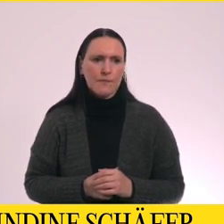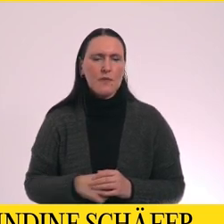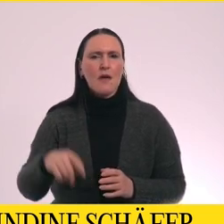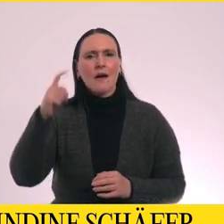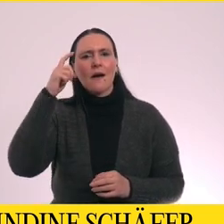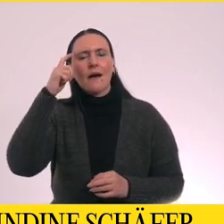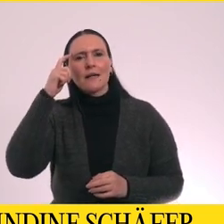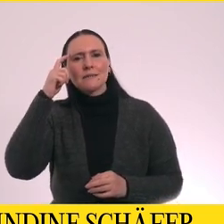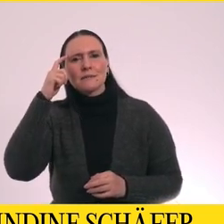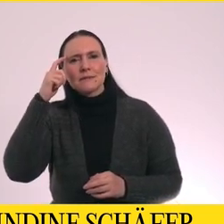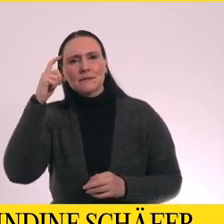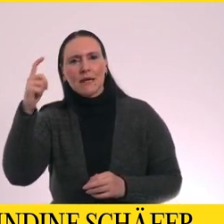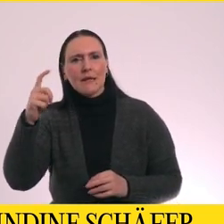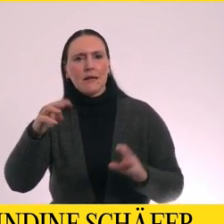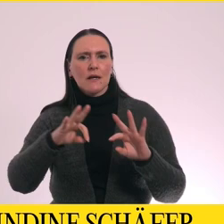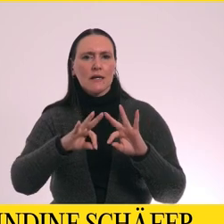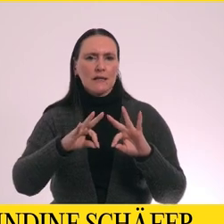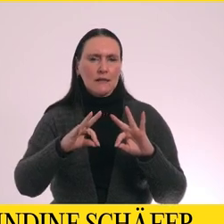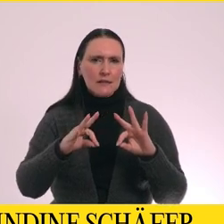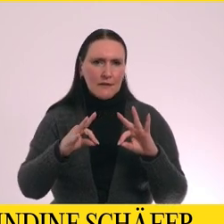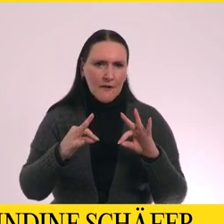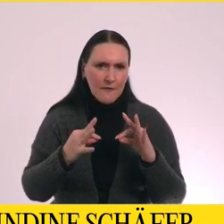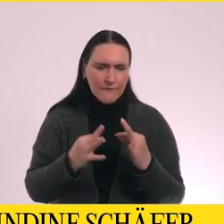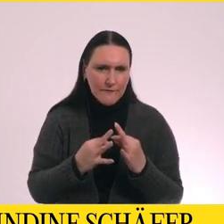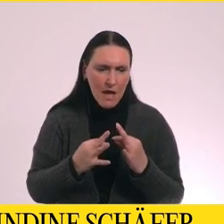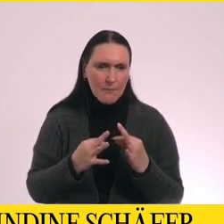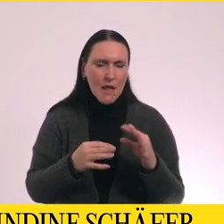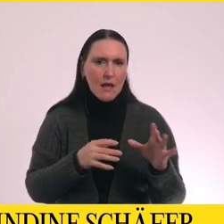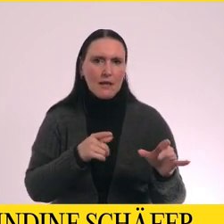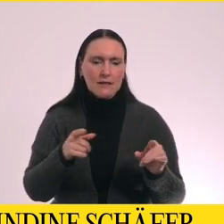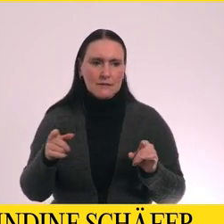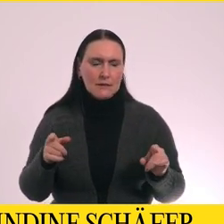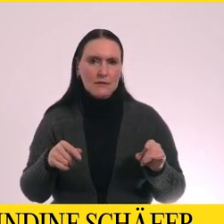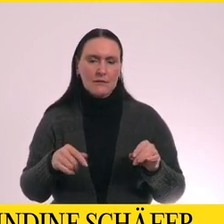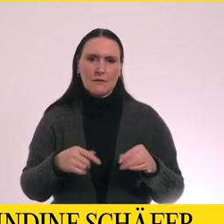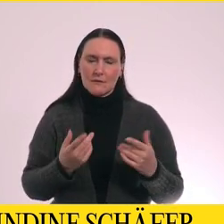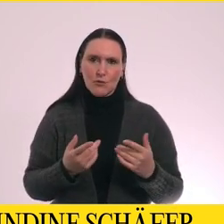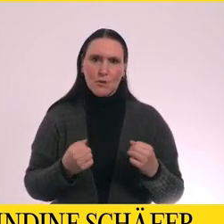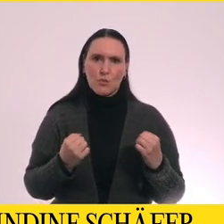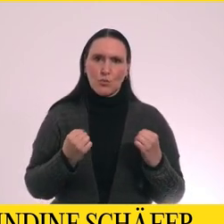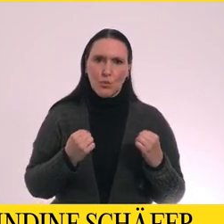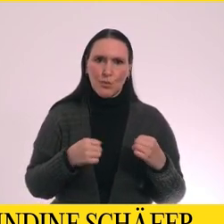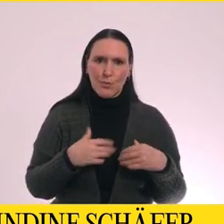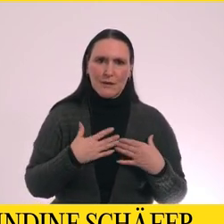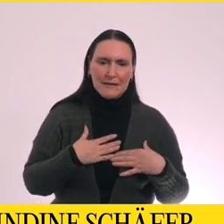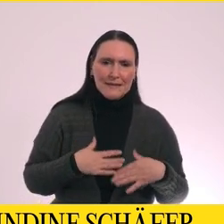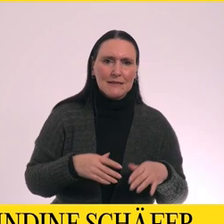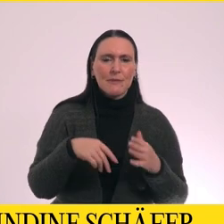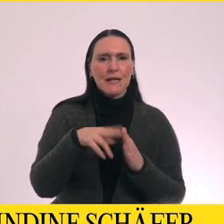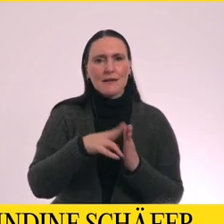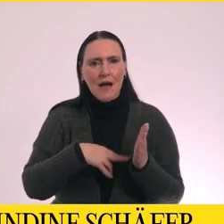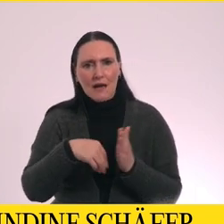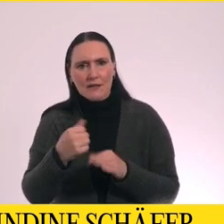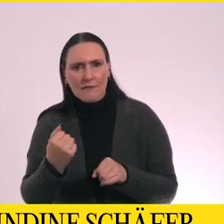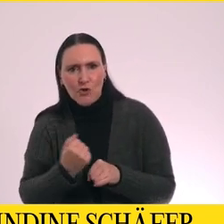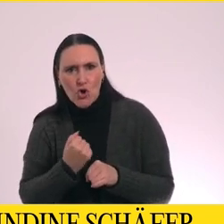they've got young ones that have been diagnosed with complex needs, it's having something like Project Artworks integrating and sort